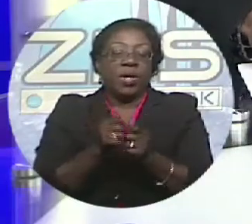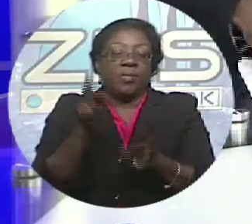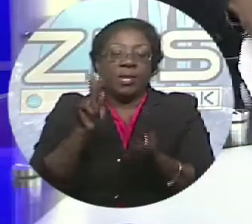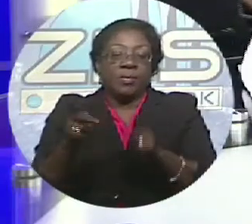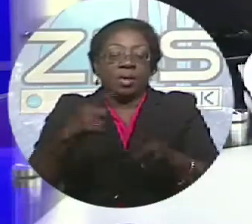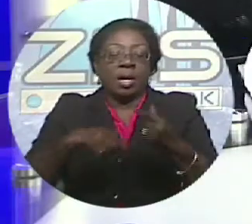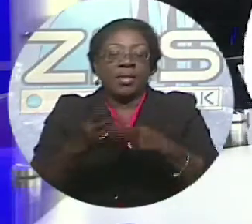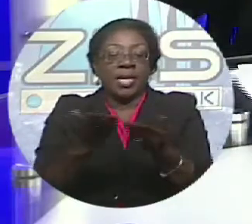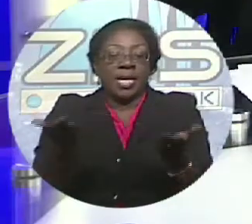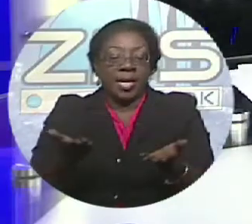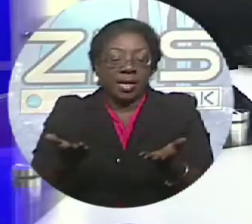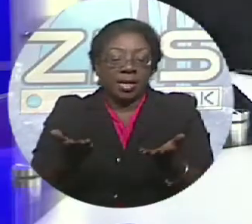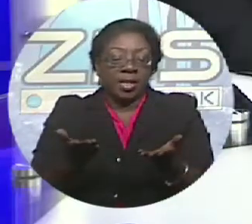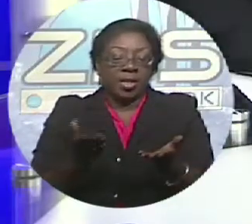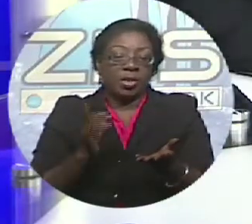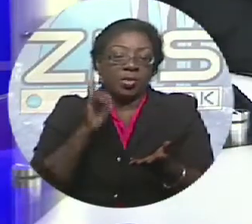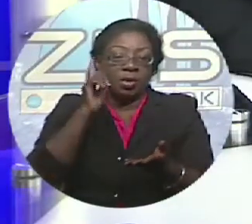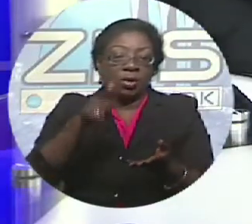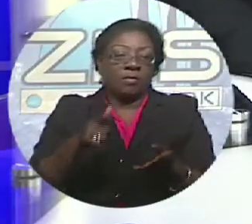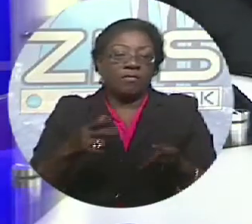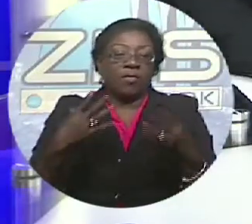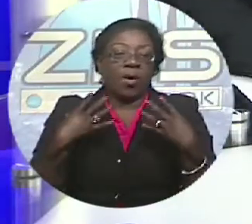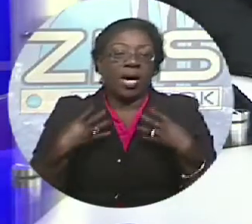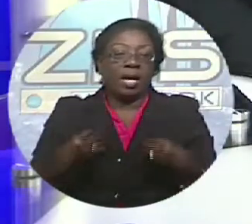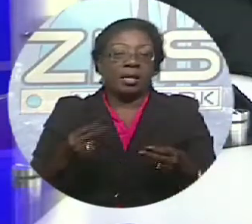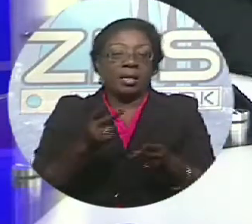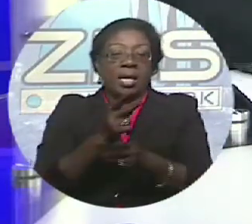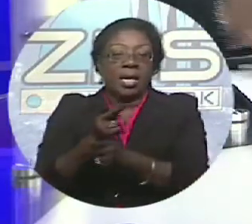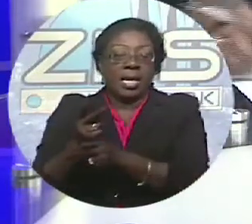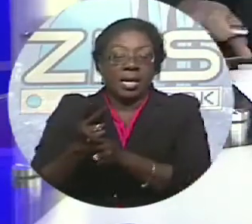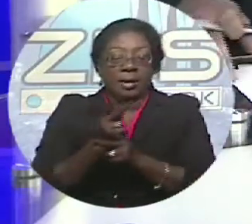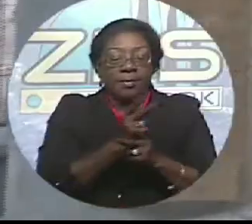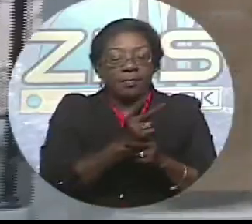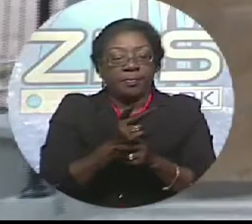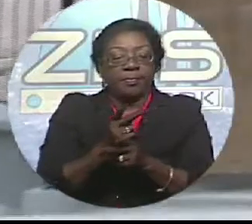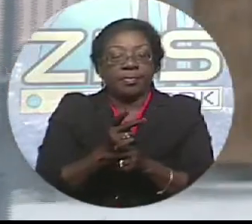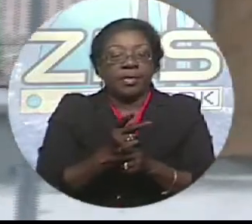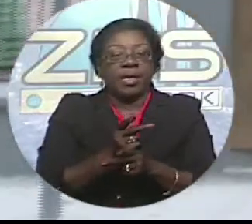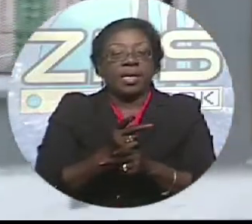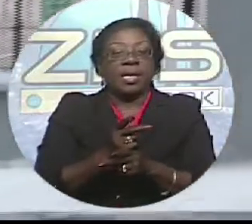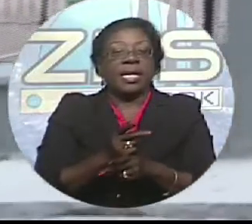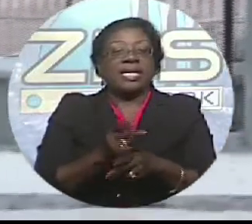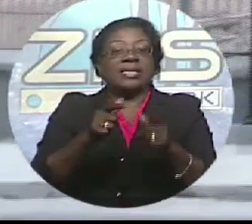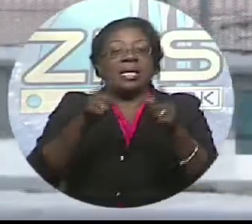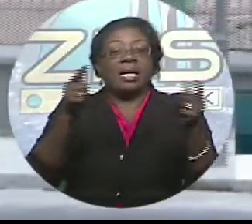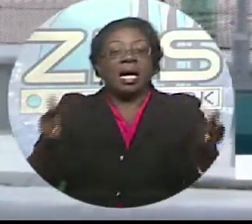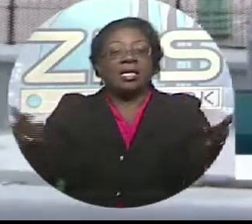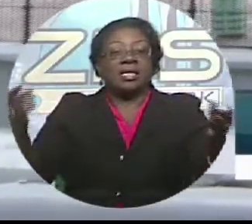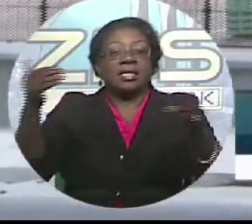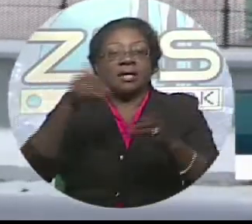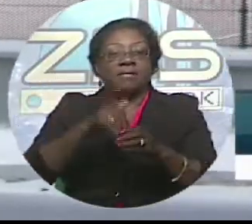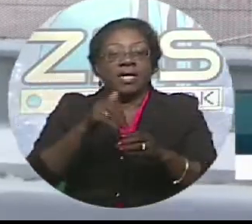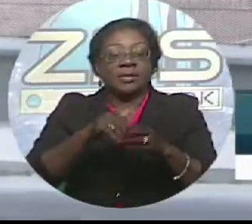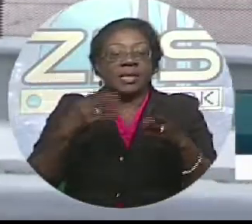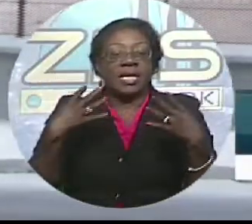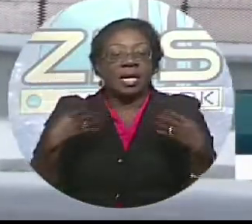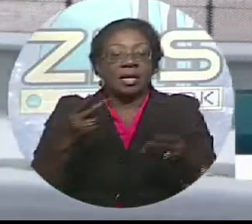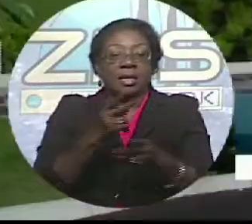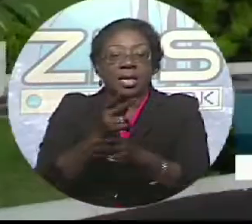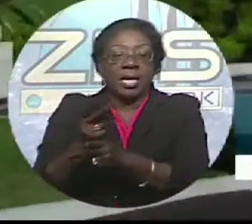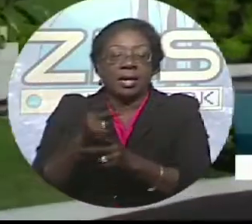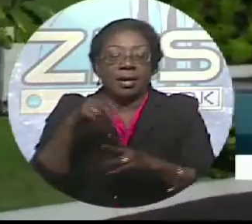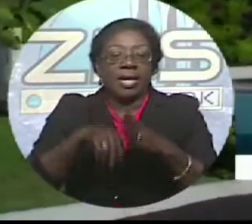interest in seeking health care here in the Shanique Miller tells us more. It's the single largest investment in healthcare in the country.